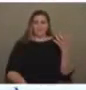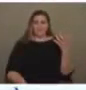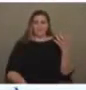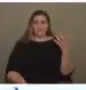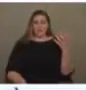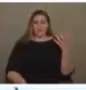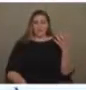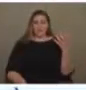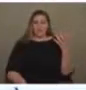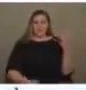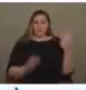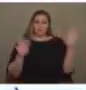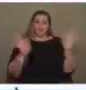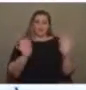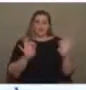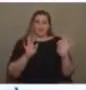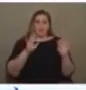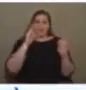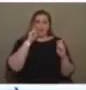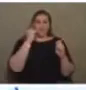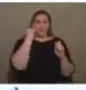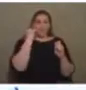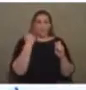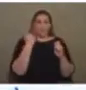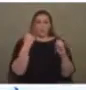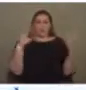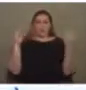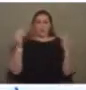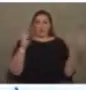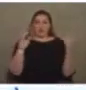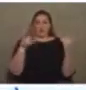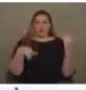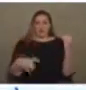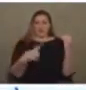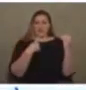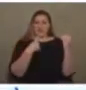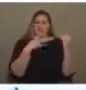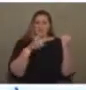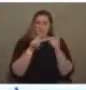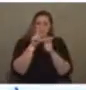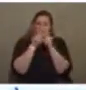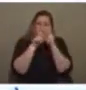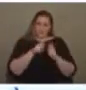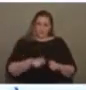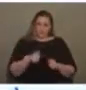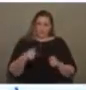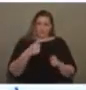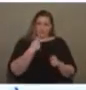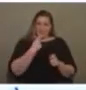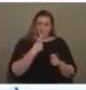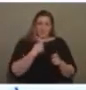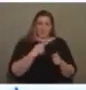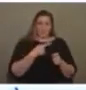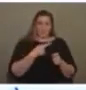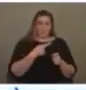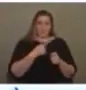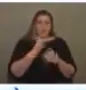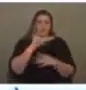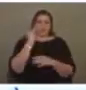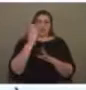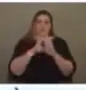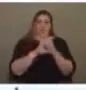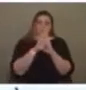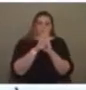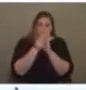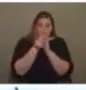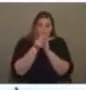if trivial when you compare the big picture. In other words, what I was just telling you before, that if you make those tweaks, the kind of job growth that you're going to